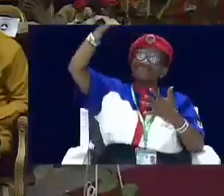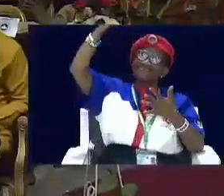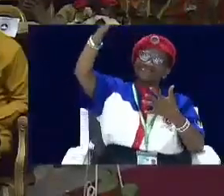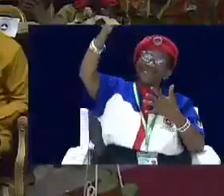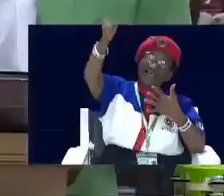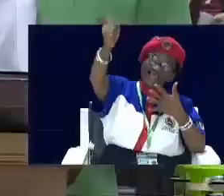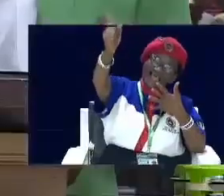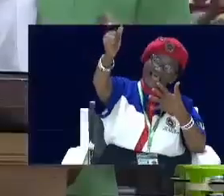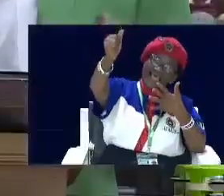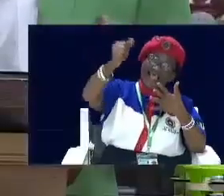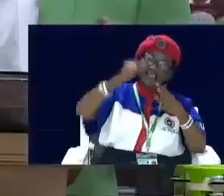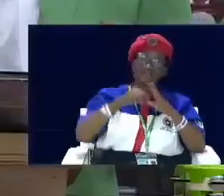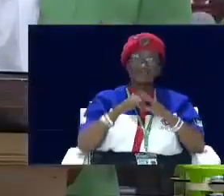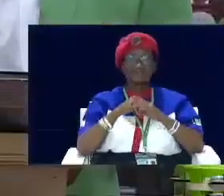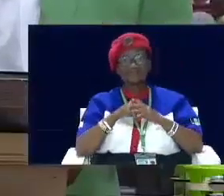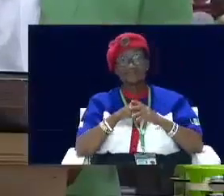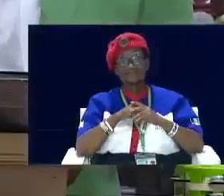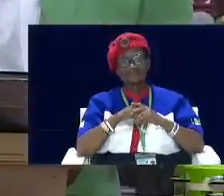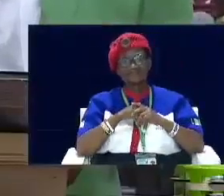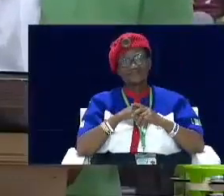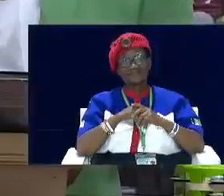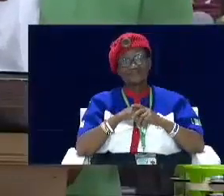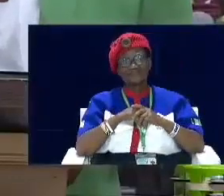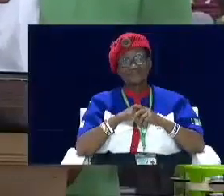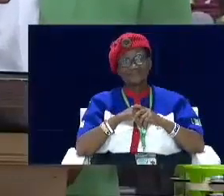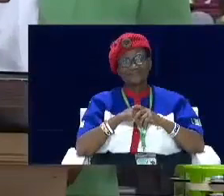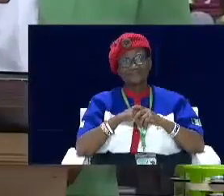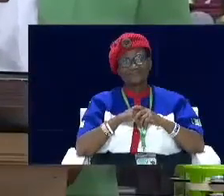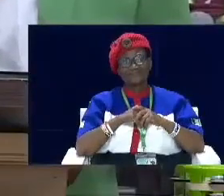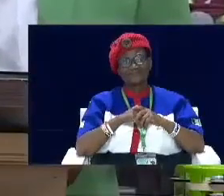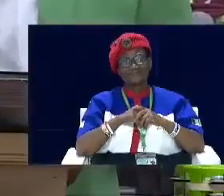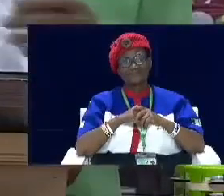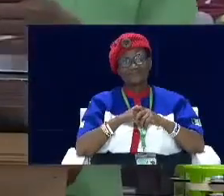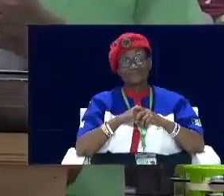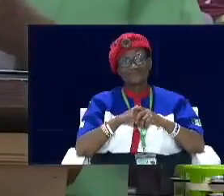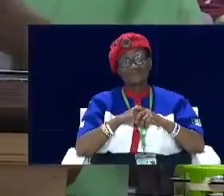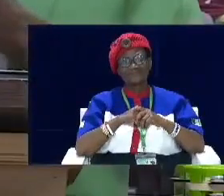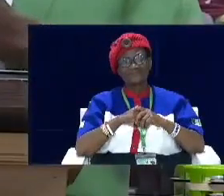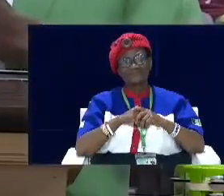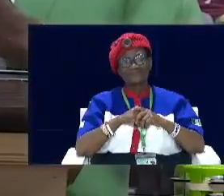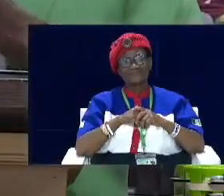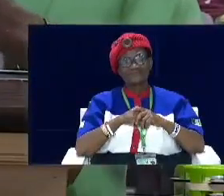yo je odun ayo ti ko lope fun o.